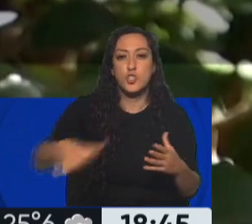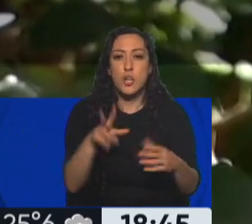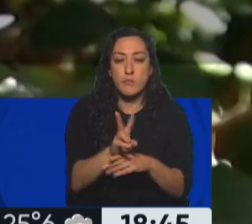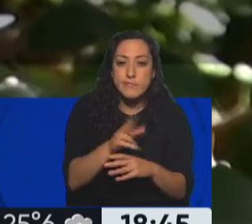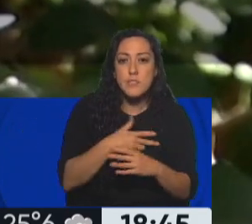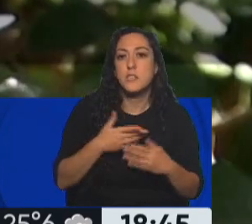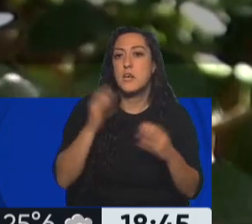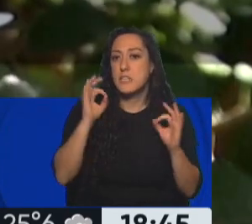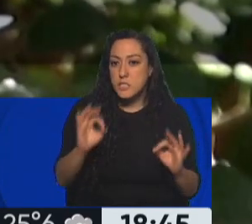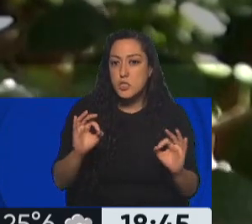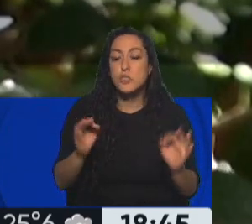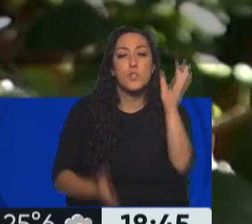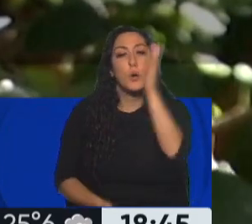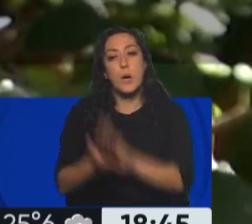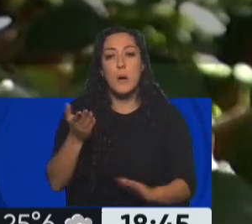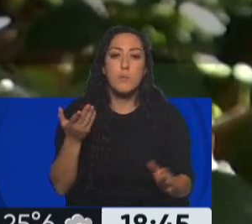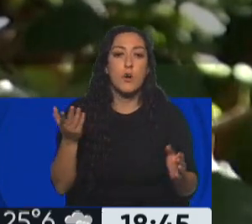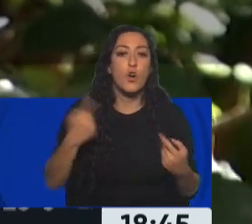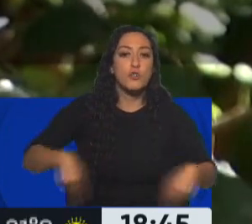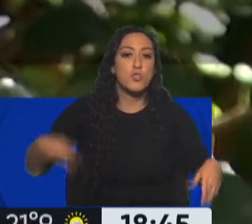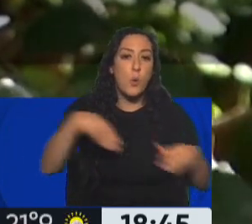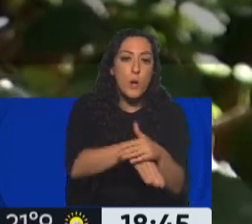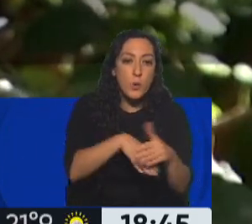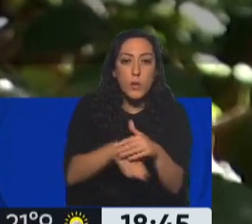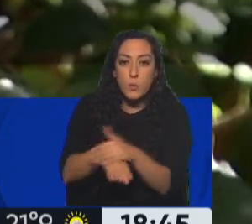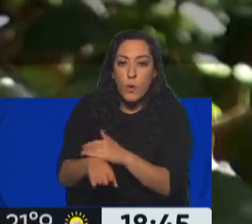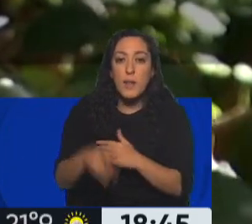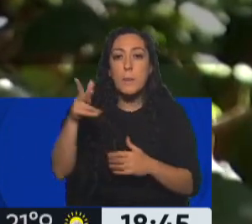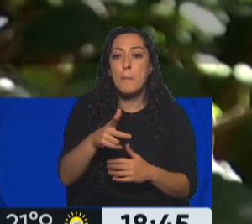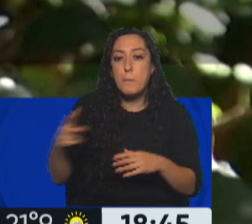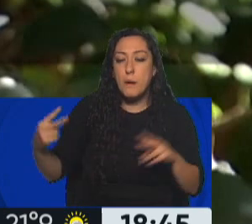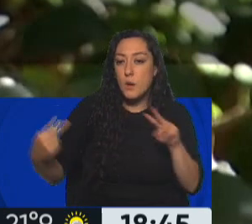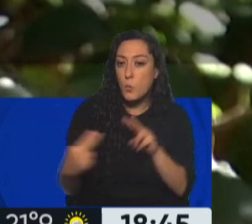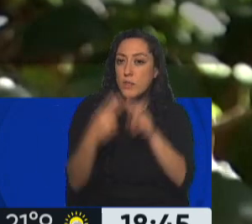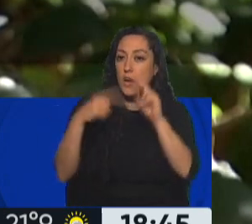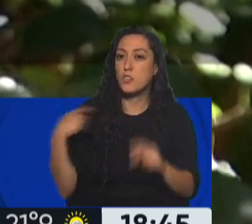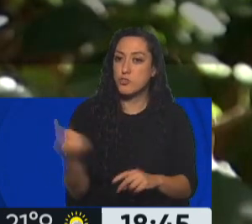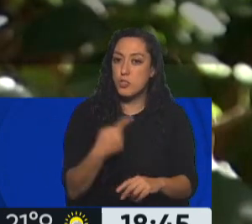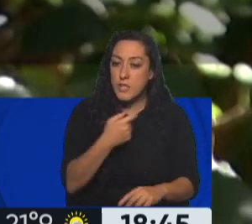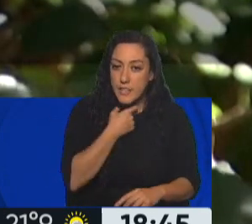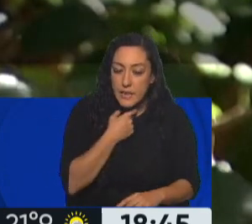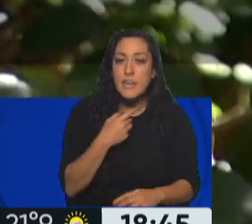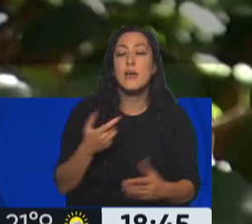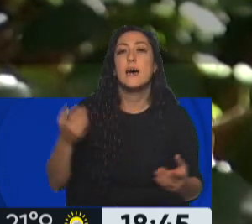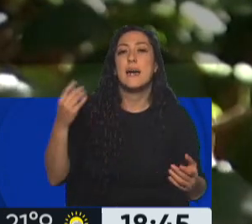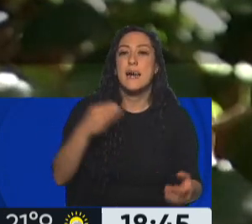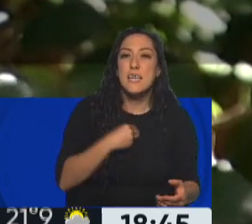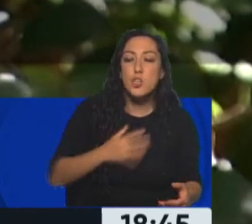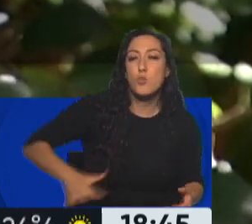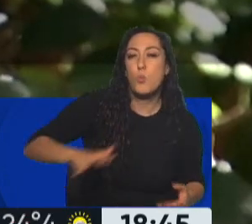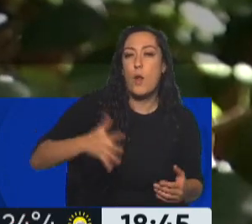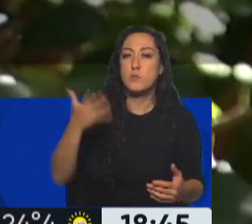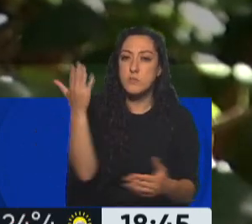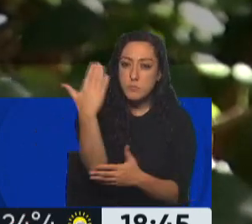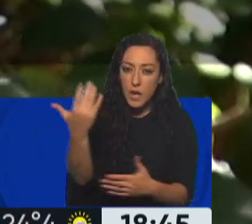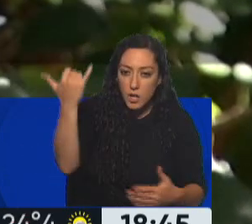to go, we should pack our things. The Pope wants to meet with us. There was a church seminar